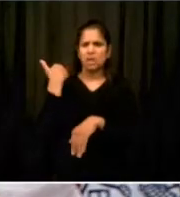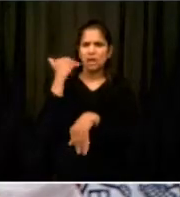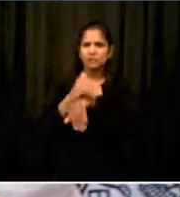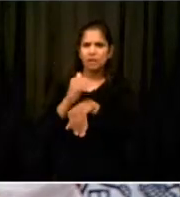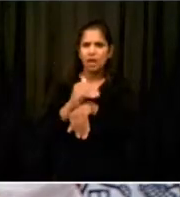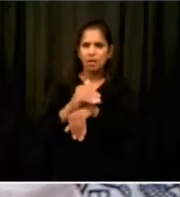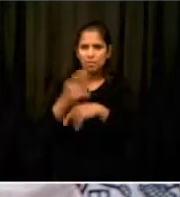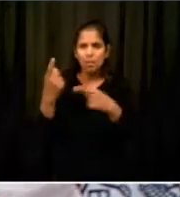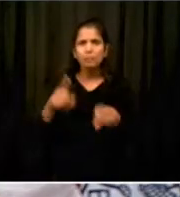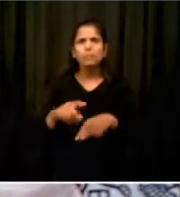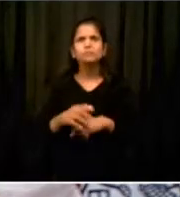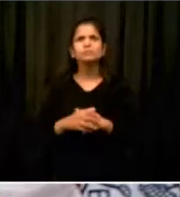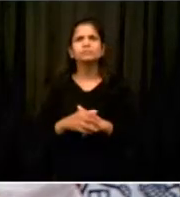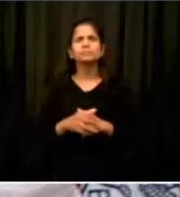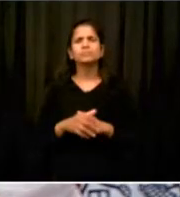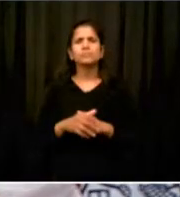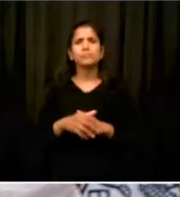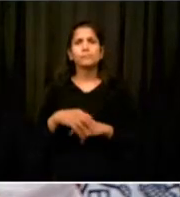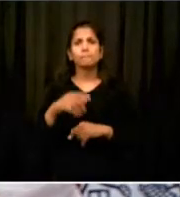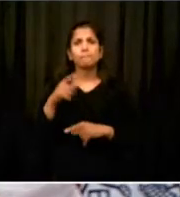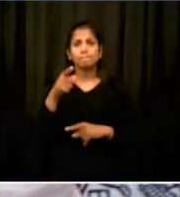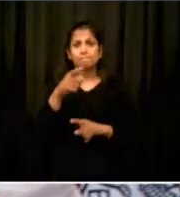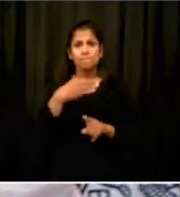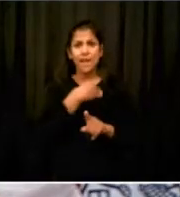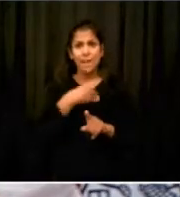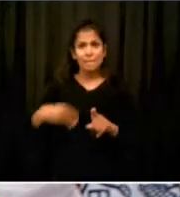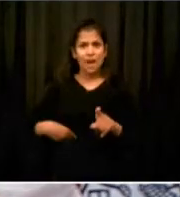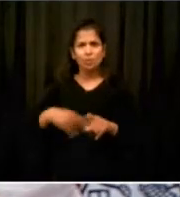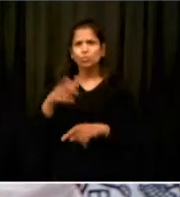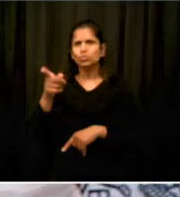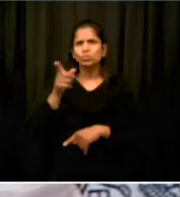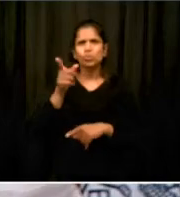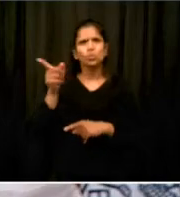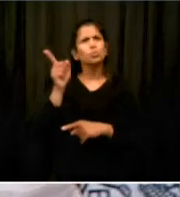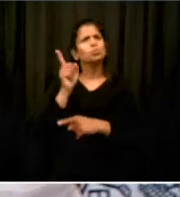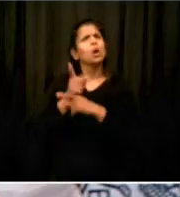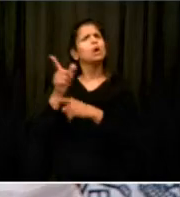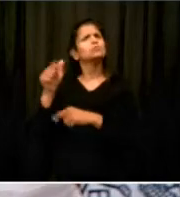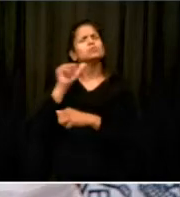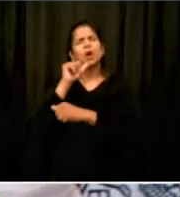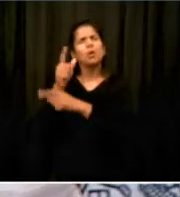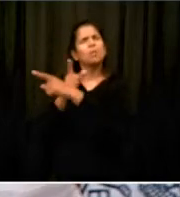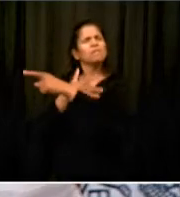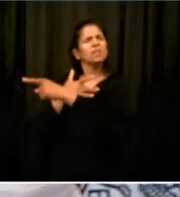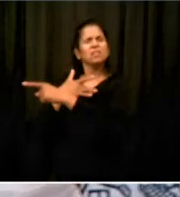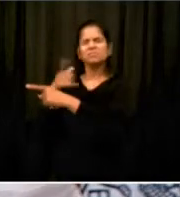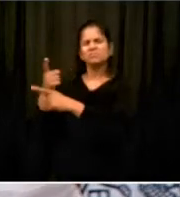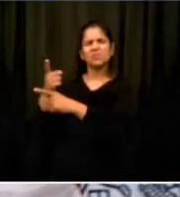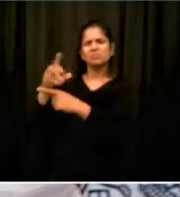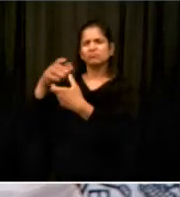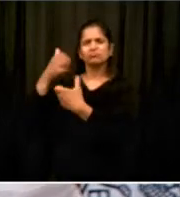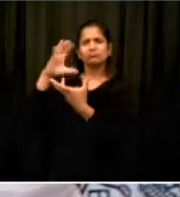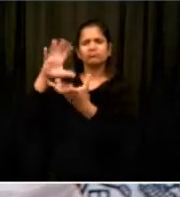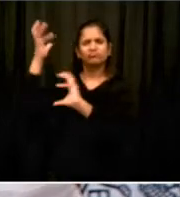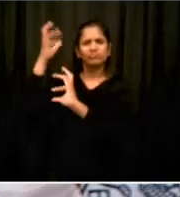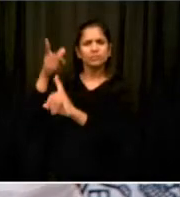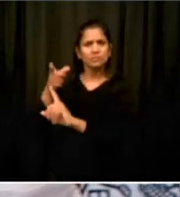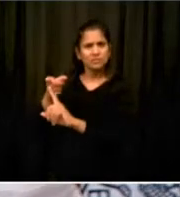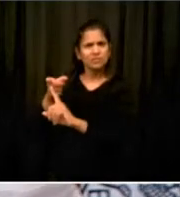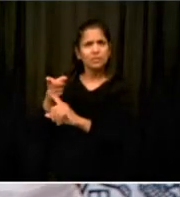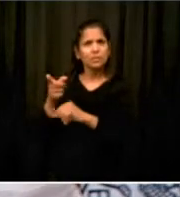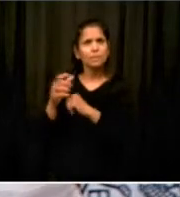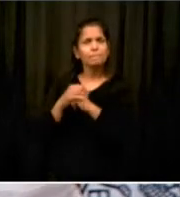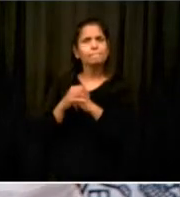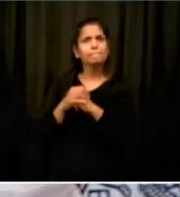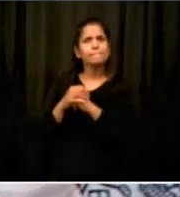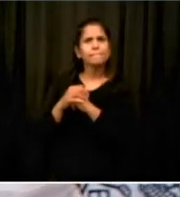it differently? And as a leader of the city, do you have any plans to discipline officers involved to ensure this doesn't happen again? Yeah, I don't think